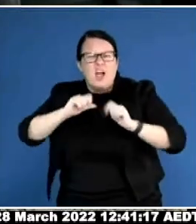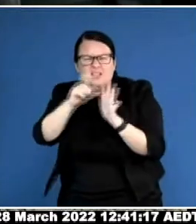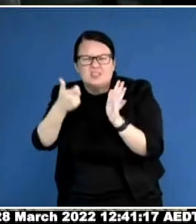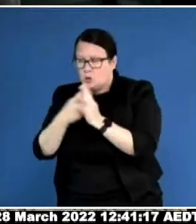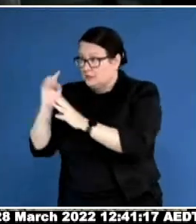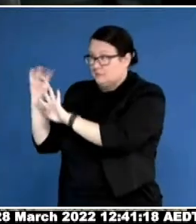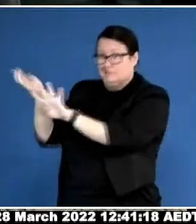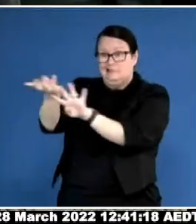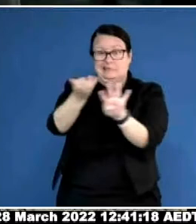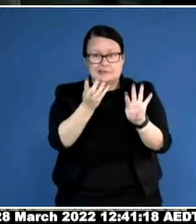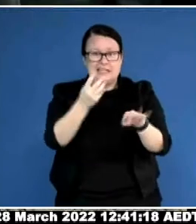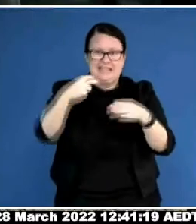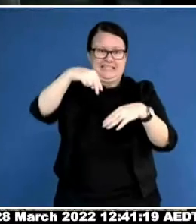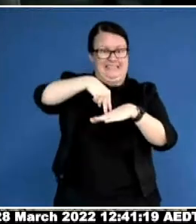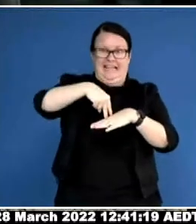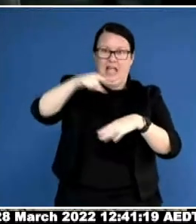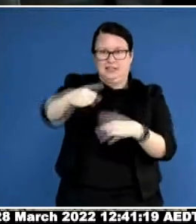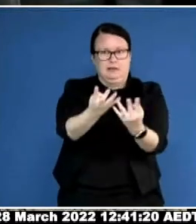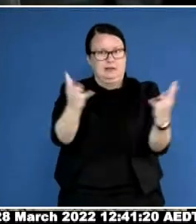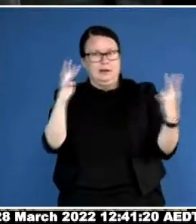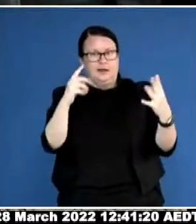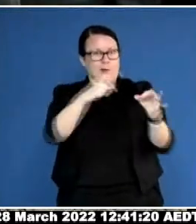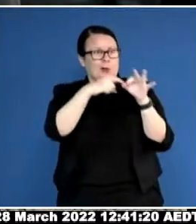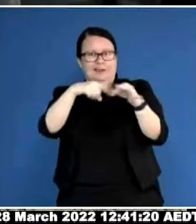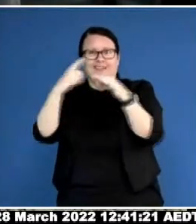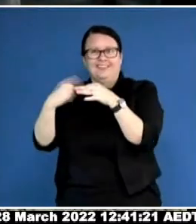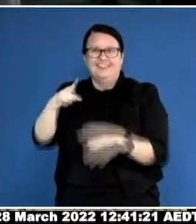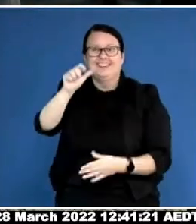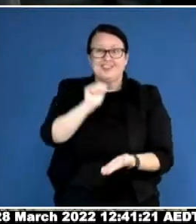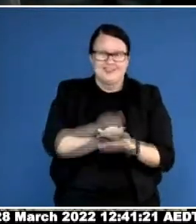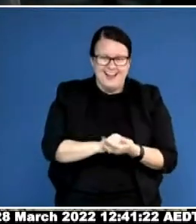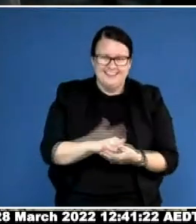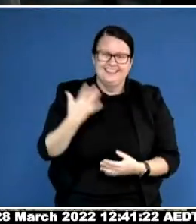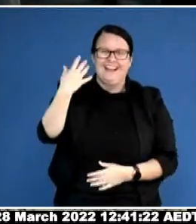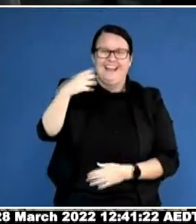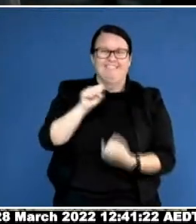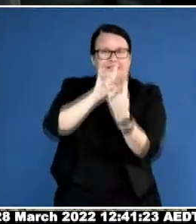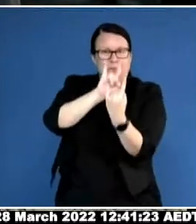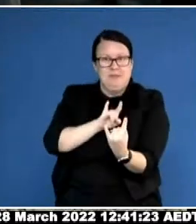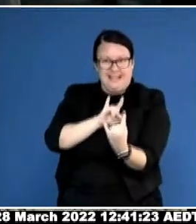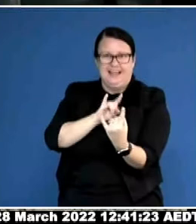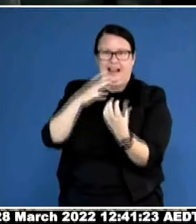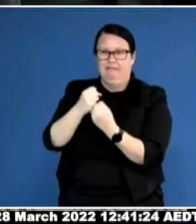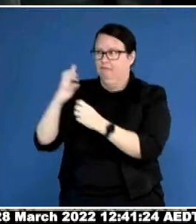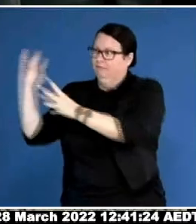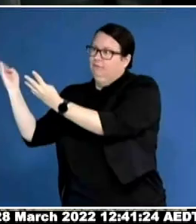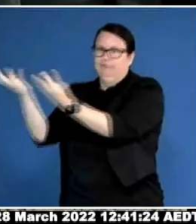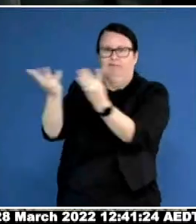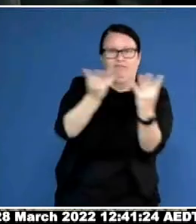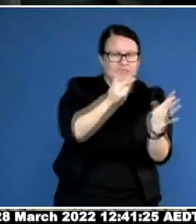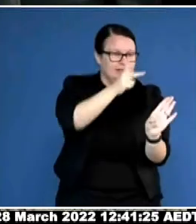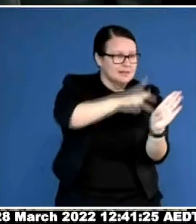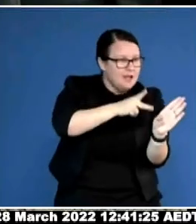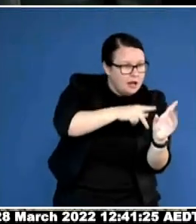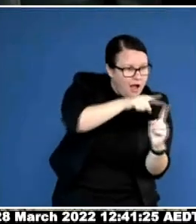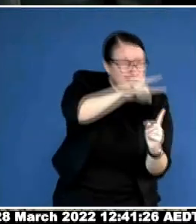at the end of the bed and all look at you in the bed. You're in a ward room, you've got the clinical psychiatrist, the